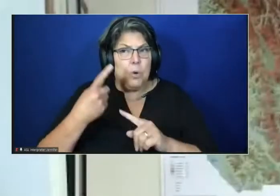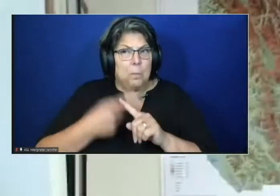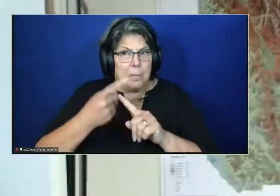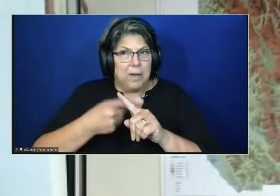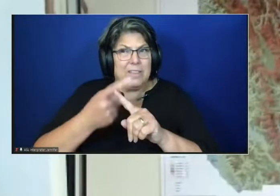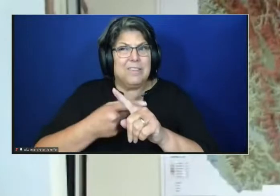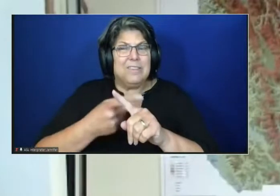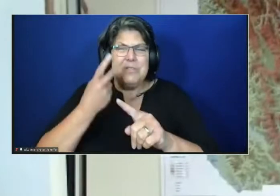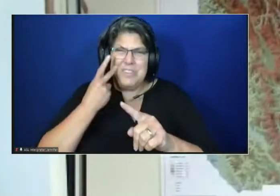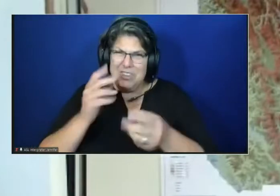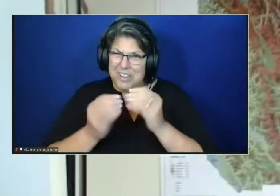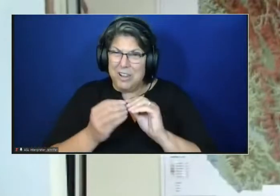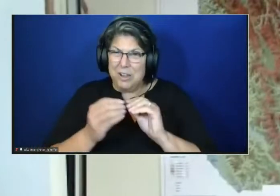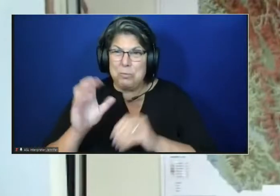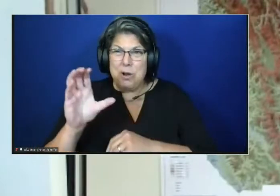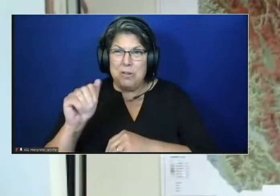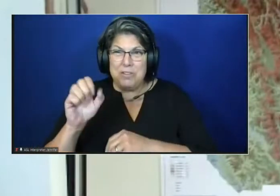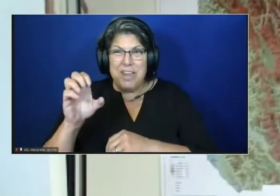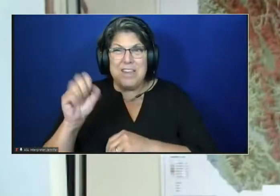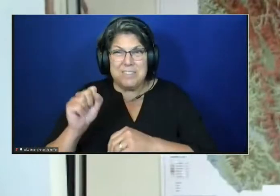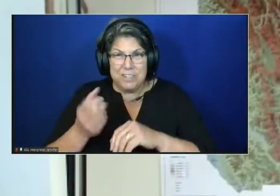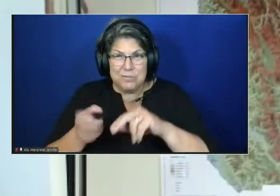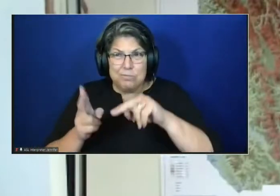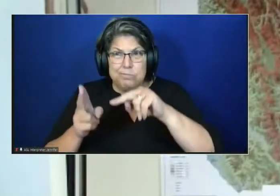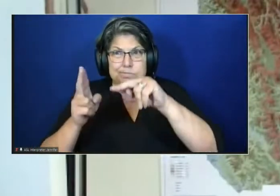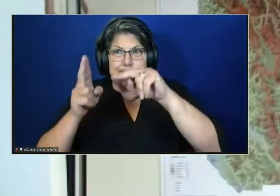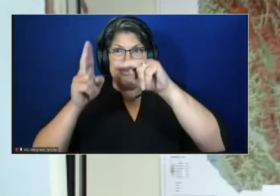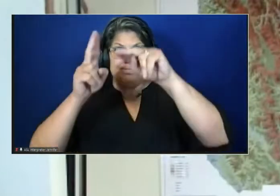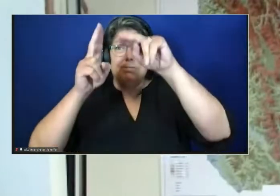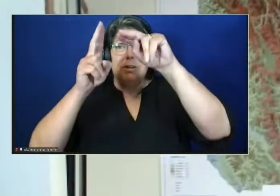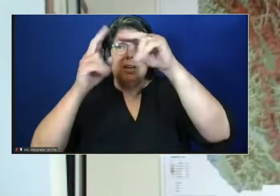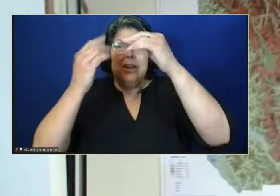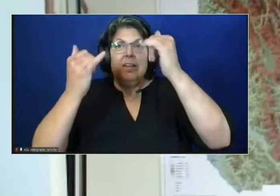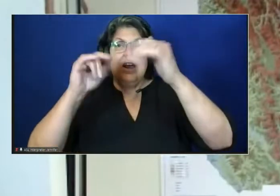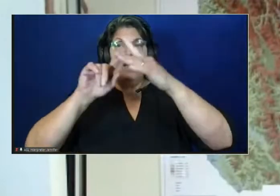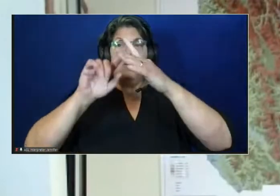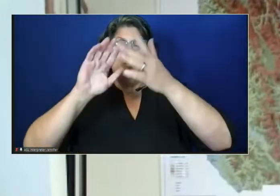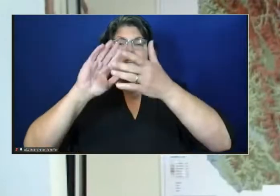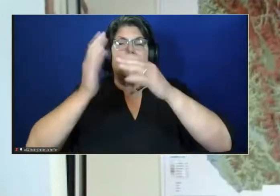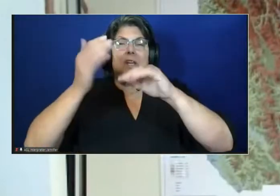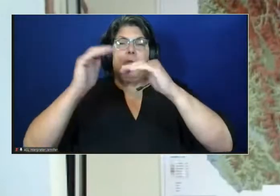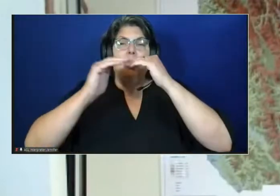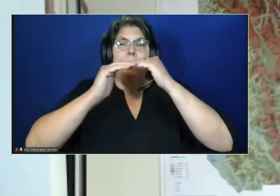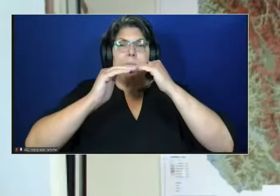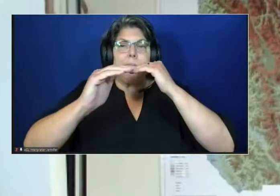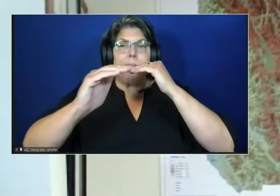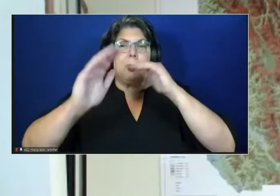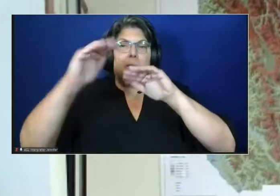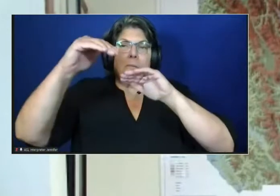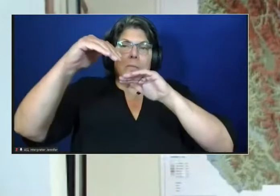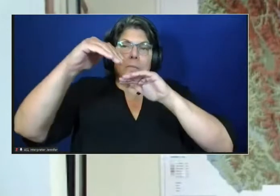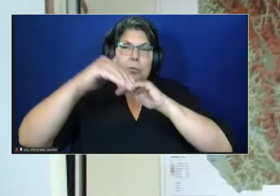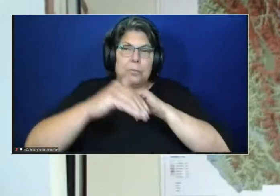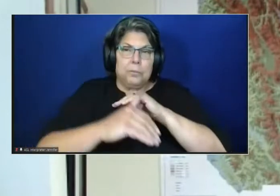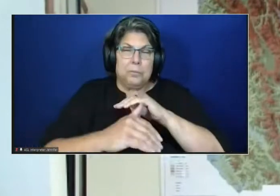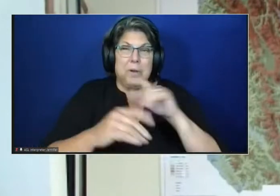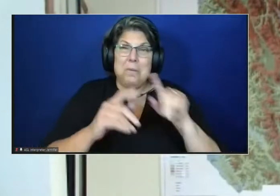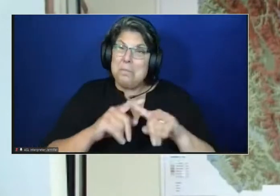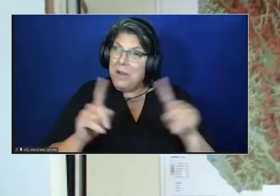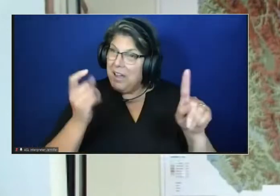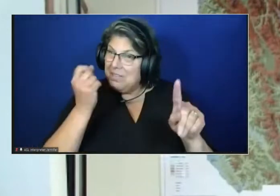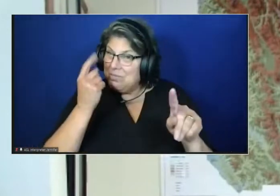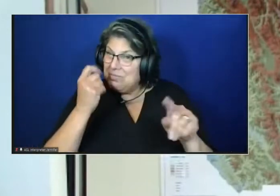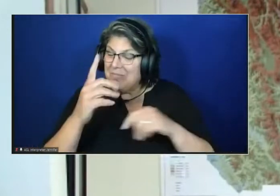surge in cases, and we seem to be coming out of that. Upcoming this fall, we have all these holidays, times